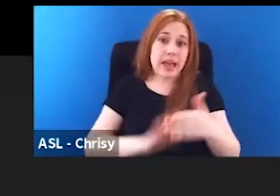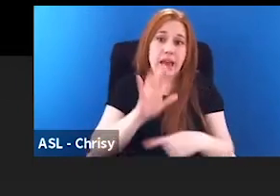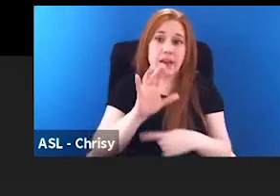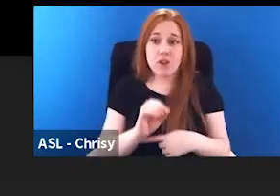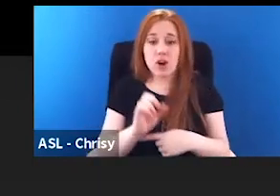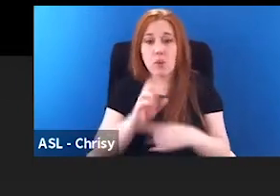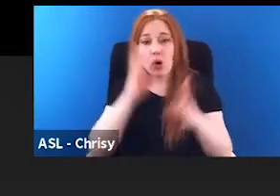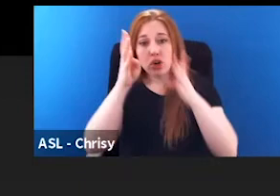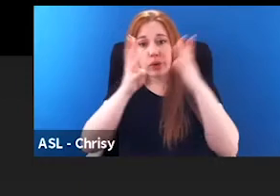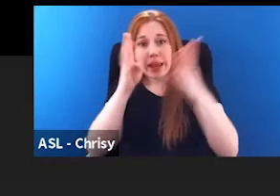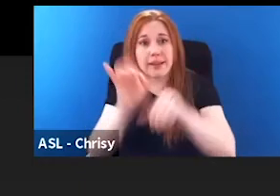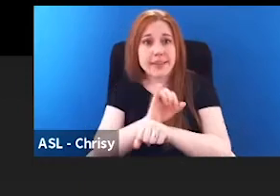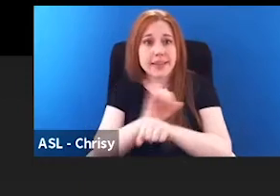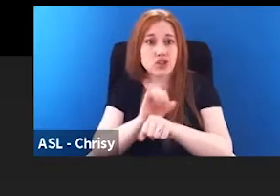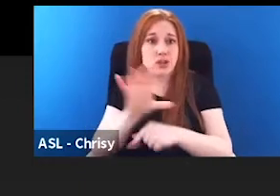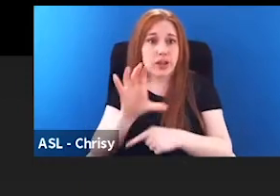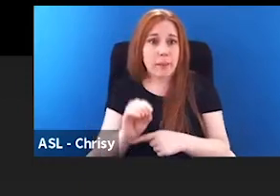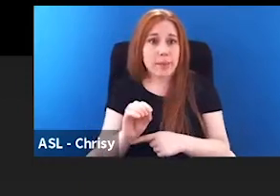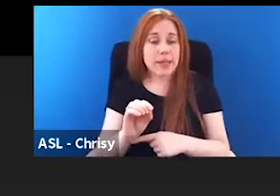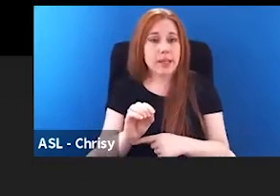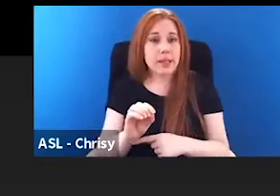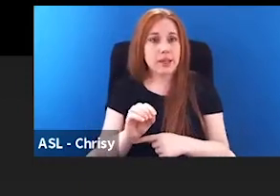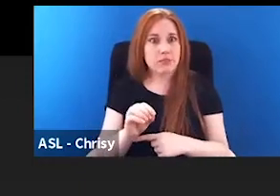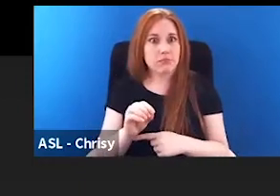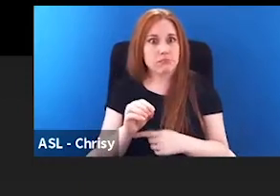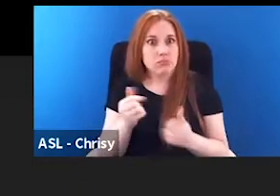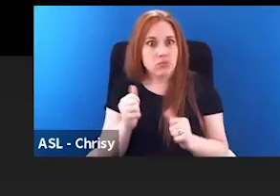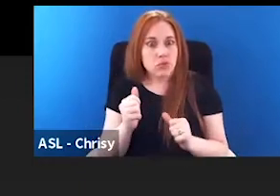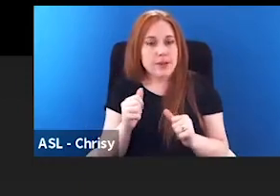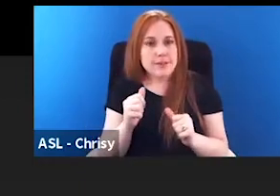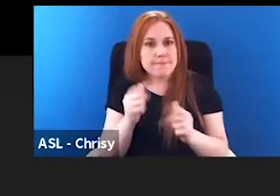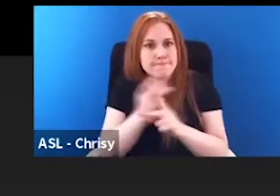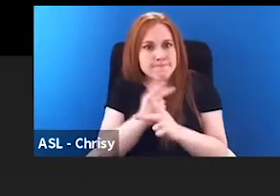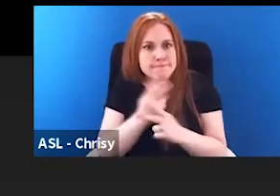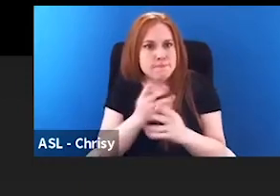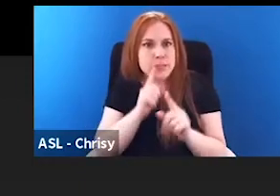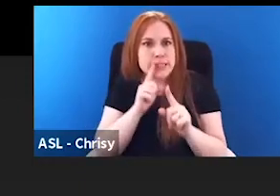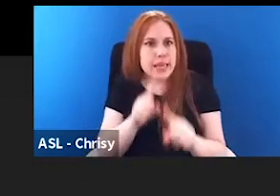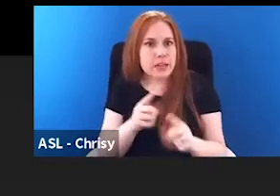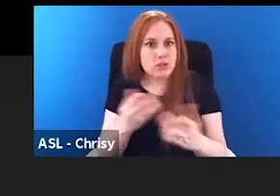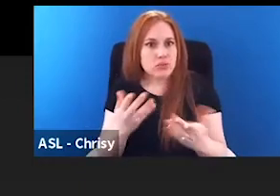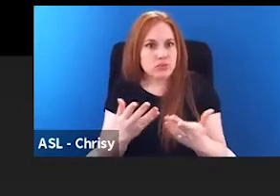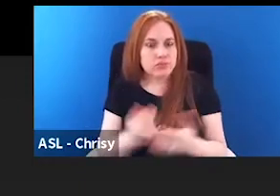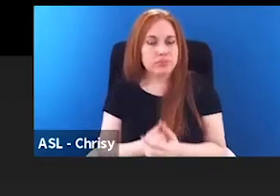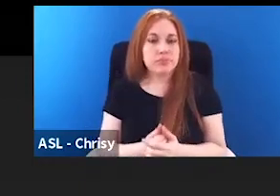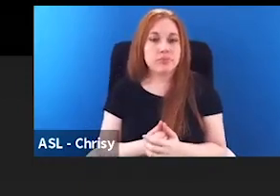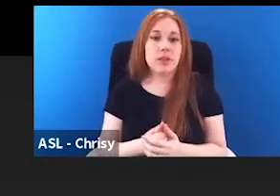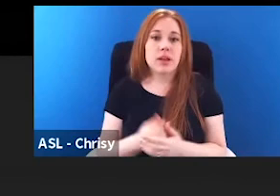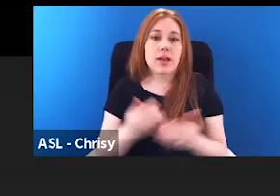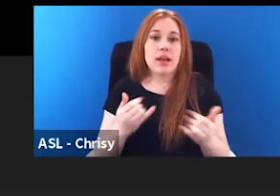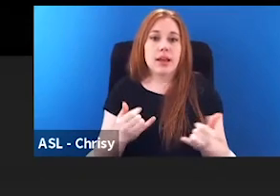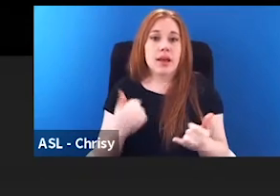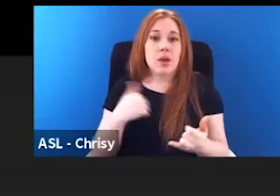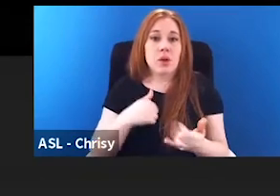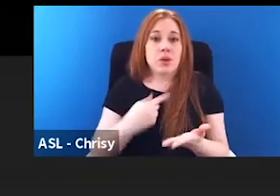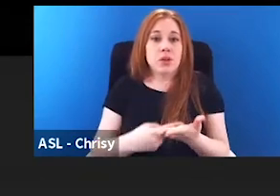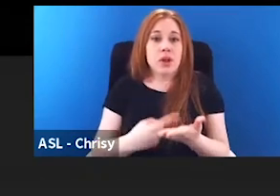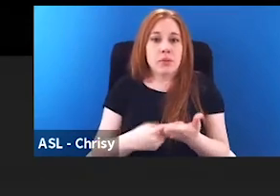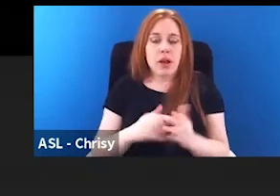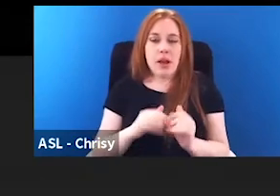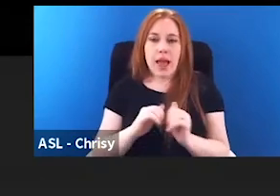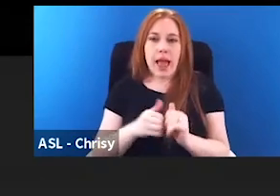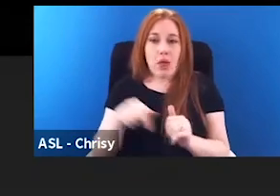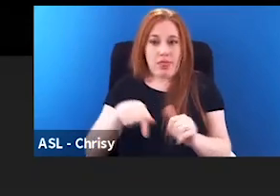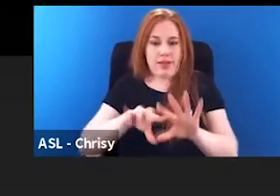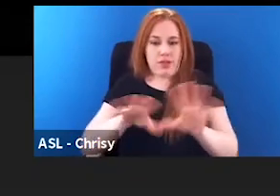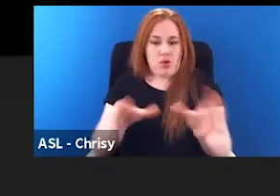company, is striving to find that answer. So we're going to go in and talk a little bit about how this